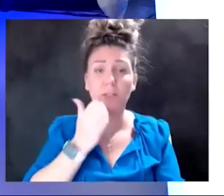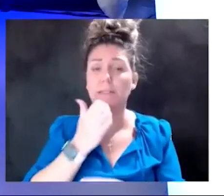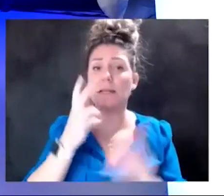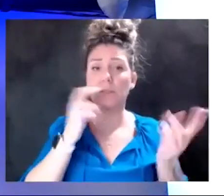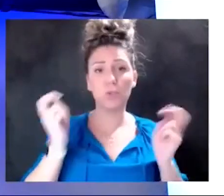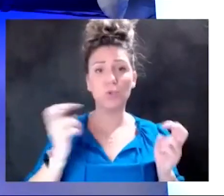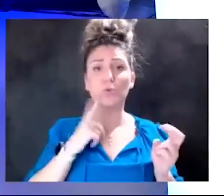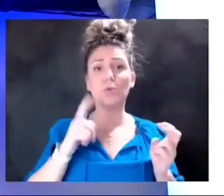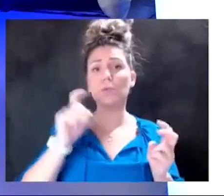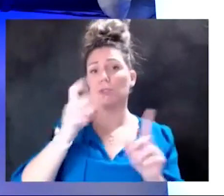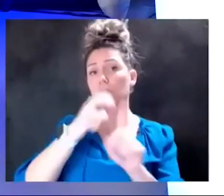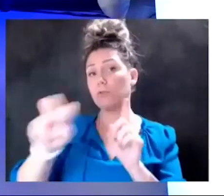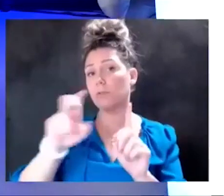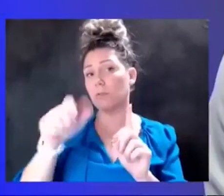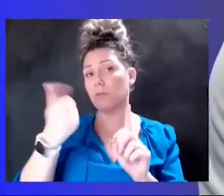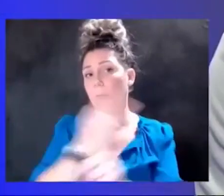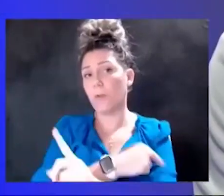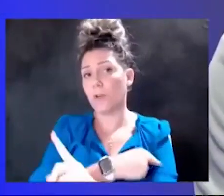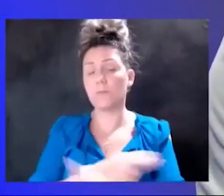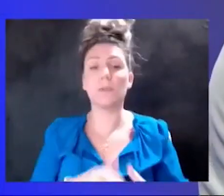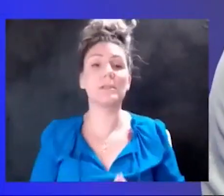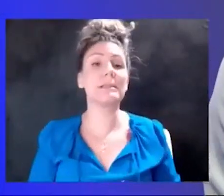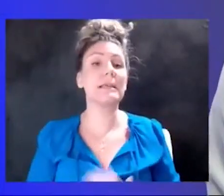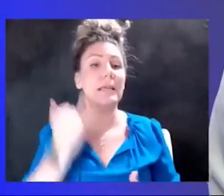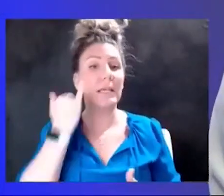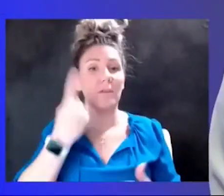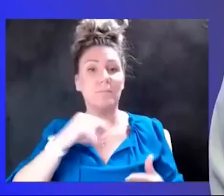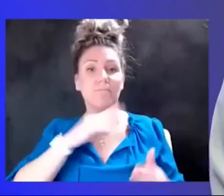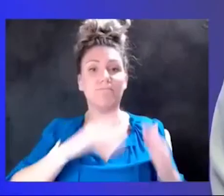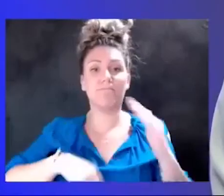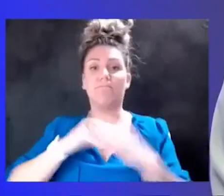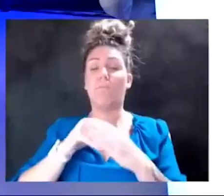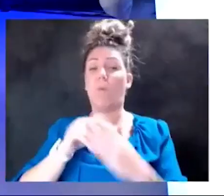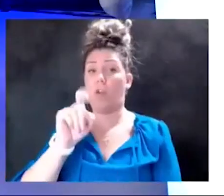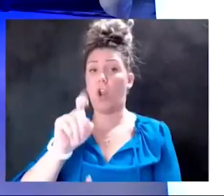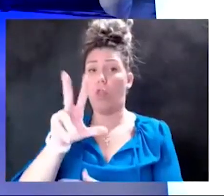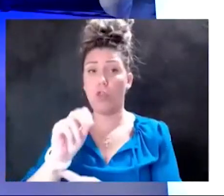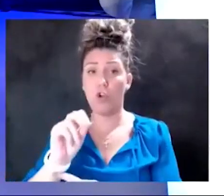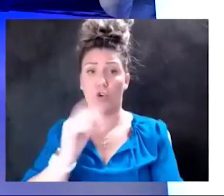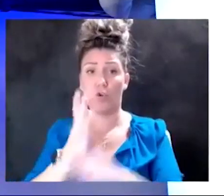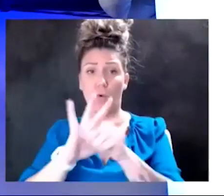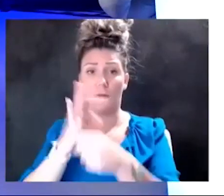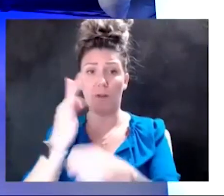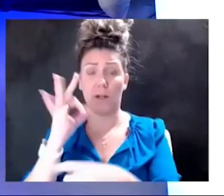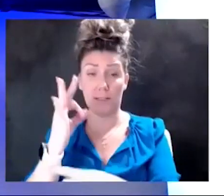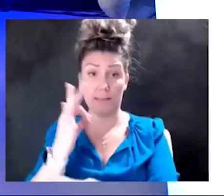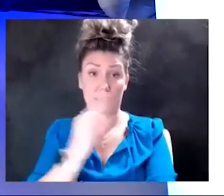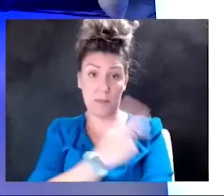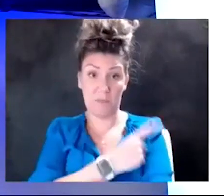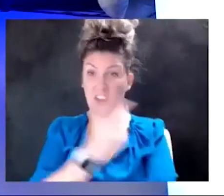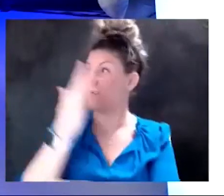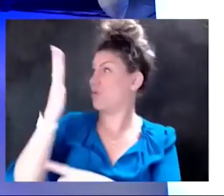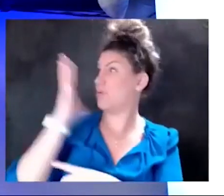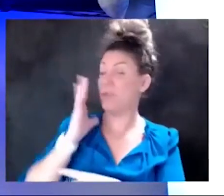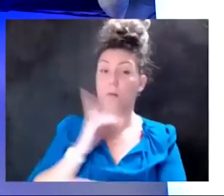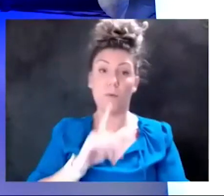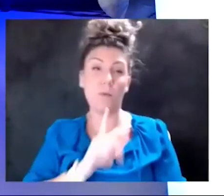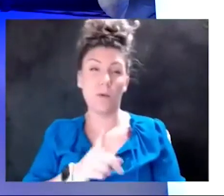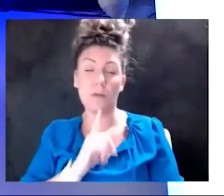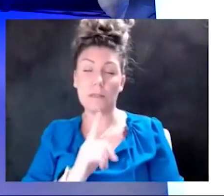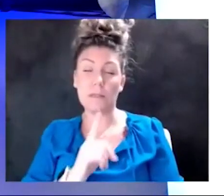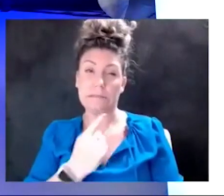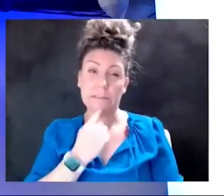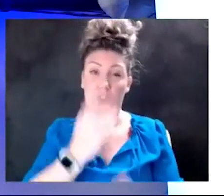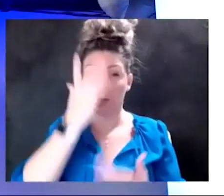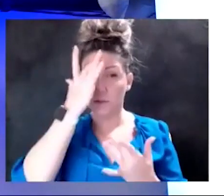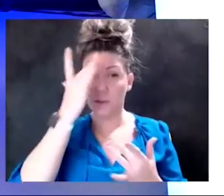transfer to other places. Yeah, here's what I know. If we got up to 130 COVID-19 patients right now, like we were at one point that are acutely ill,